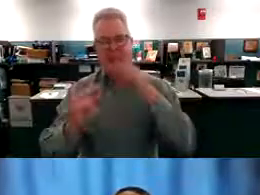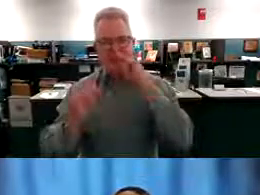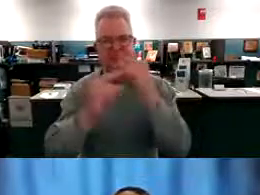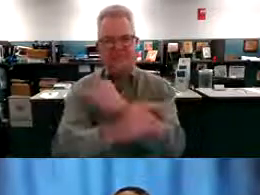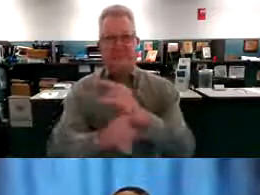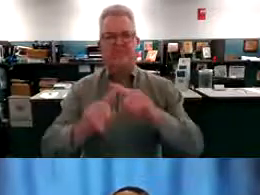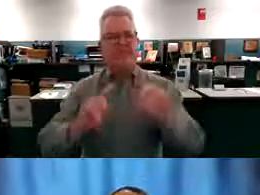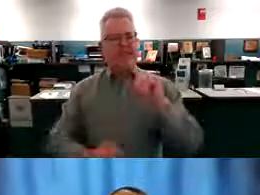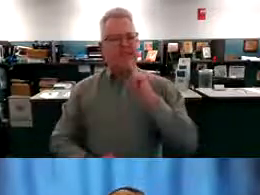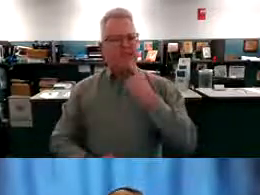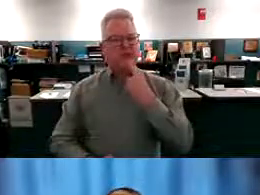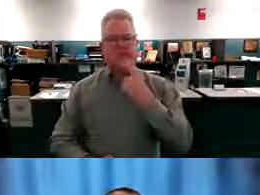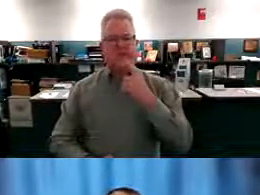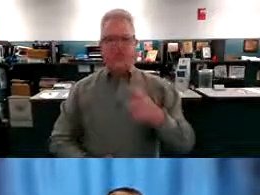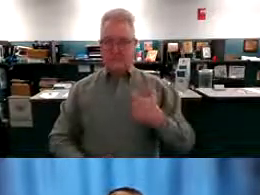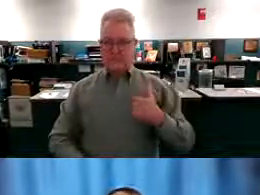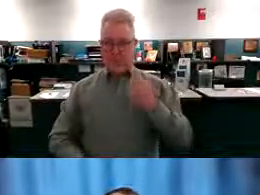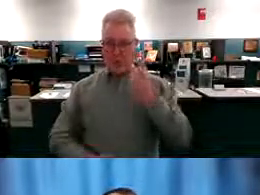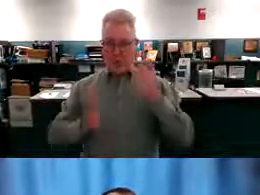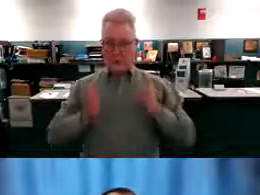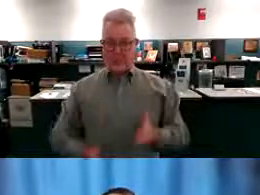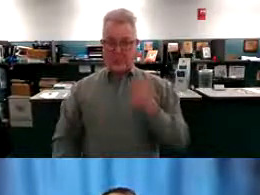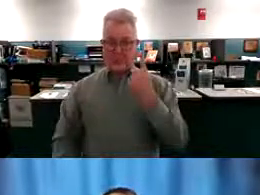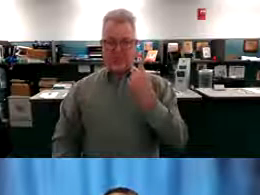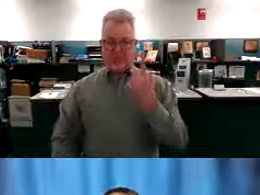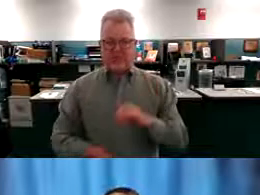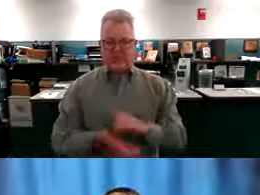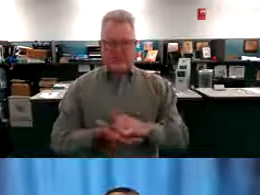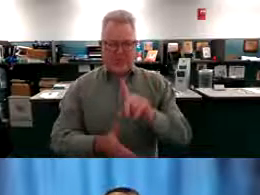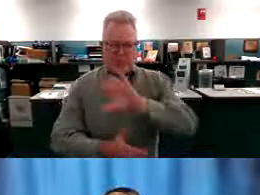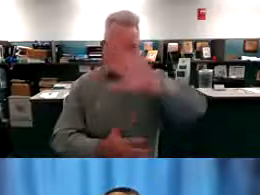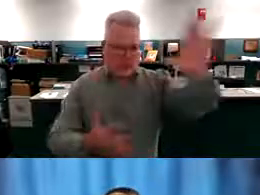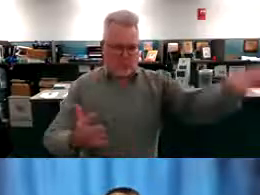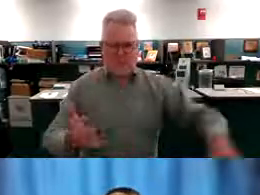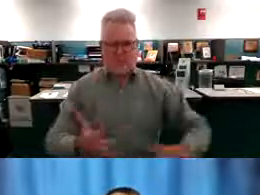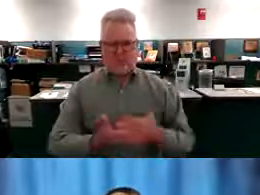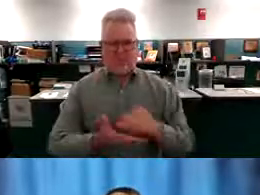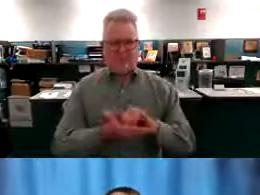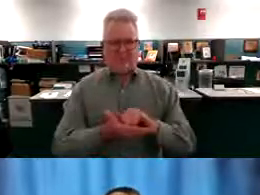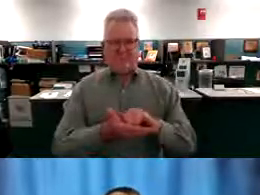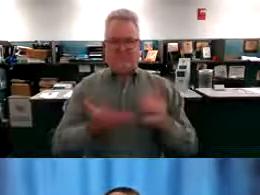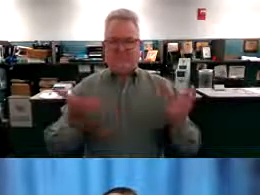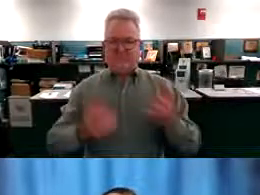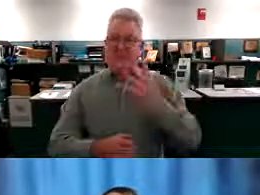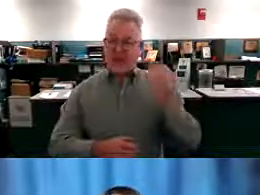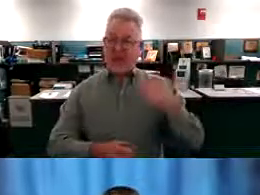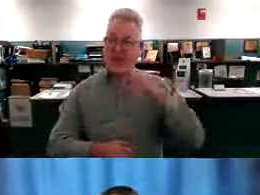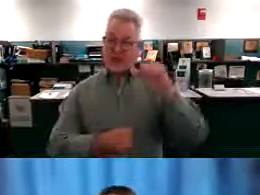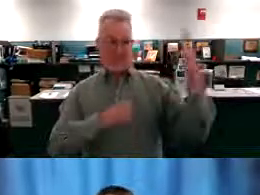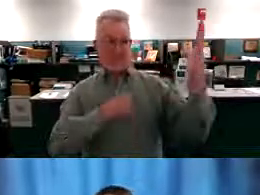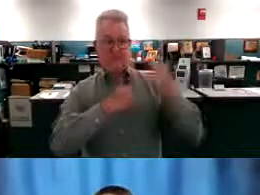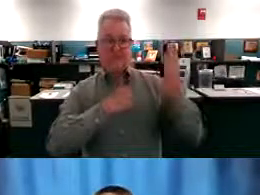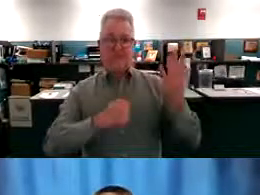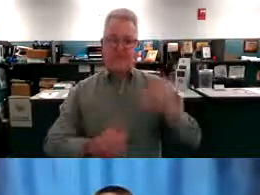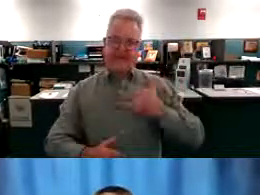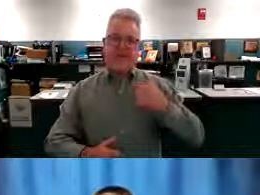see how it goes. I say that a little ironically, but also seriously. Just being one person, it's impossible to do all of these